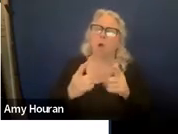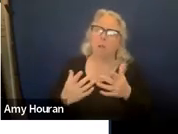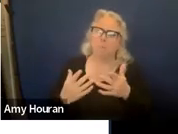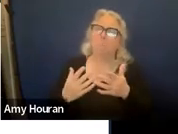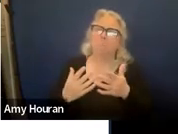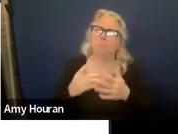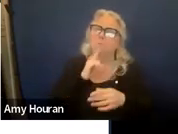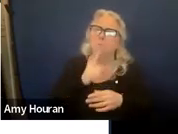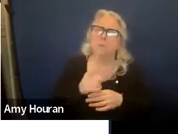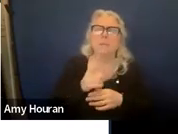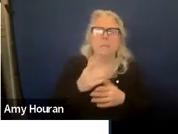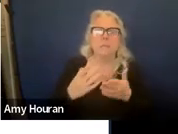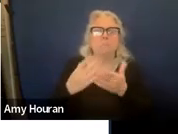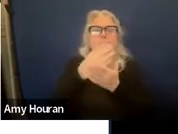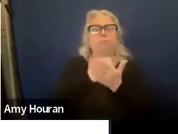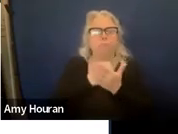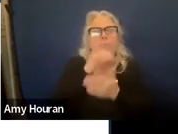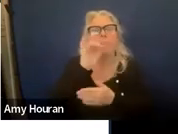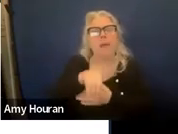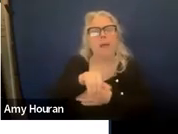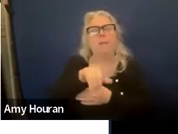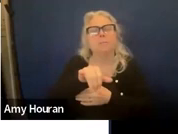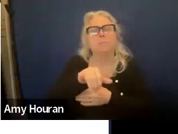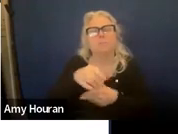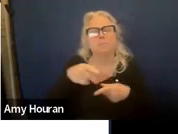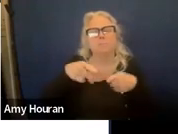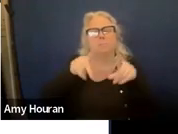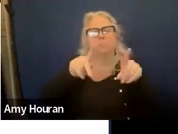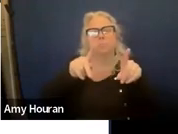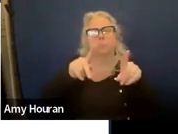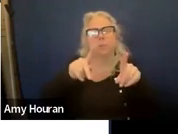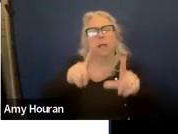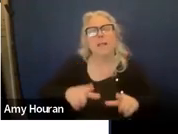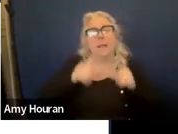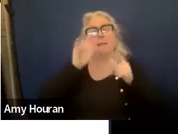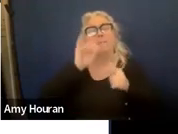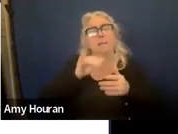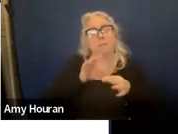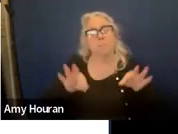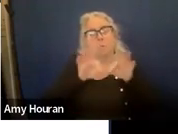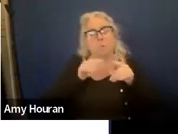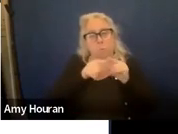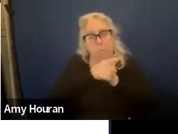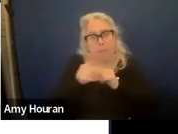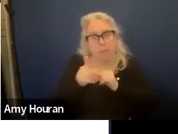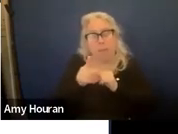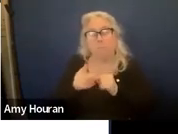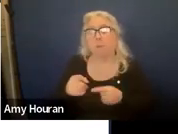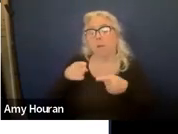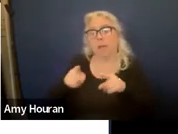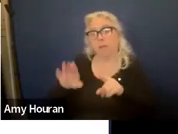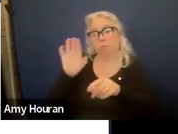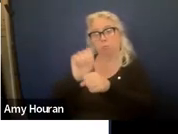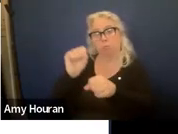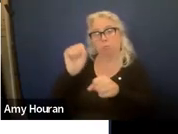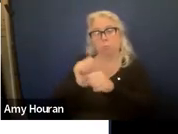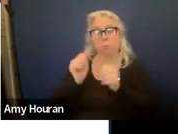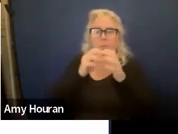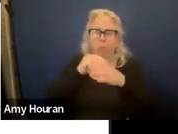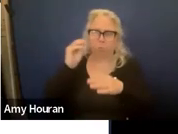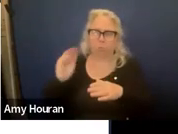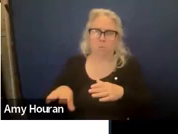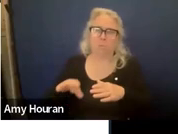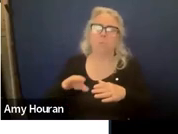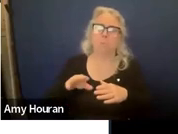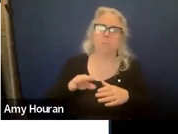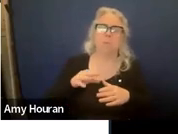a life that is meaningful to them. And so as you're working with students and they're getting into high school and 16 plus, it's